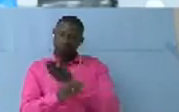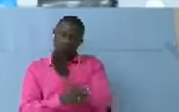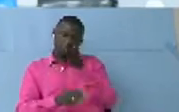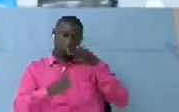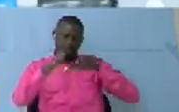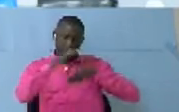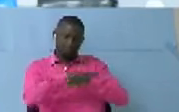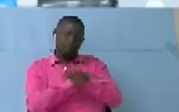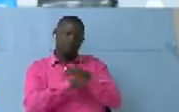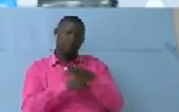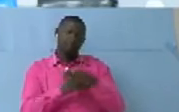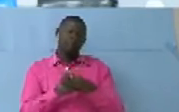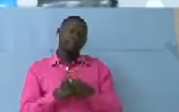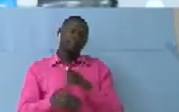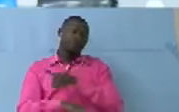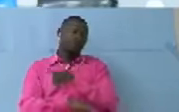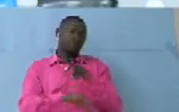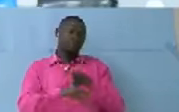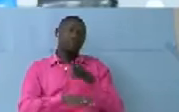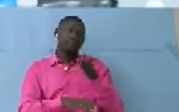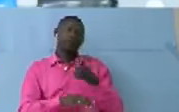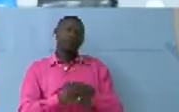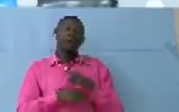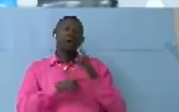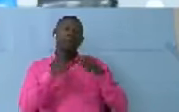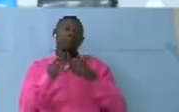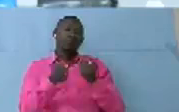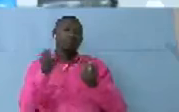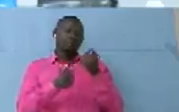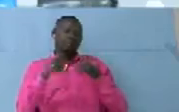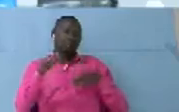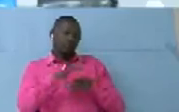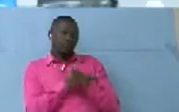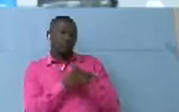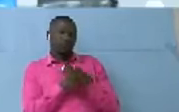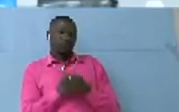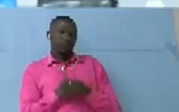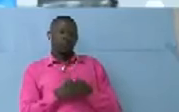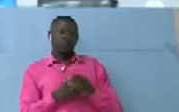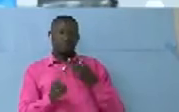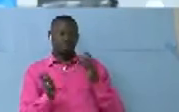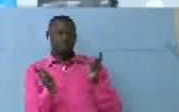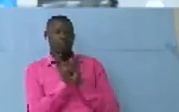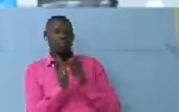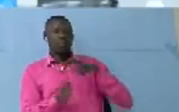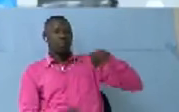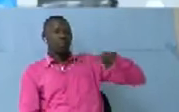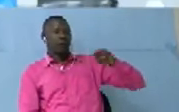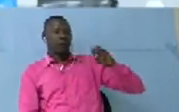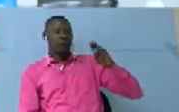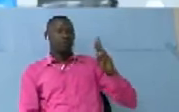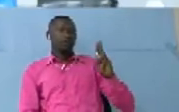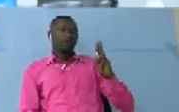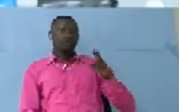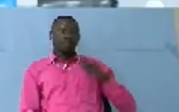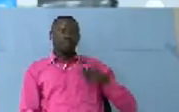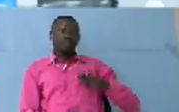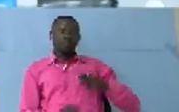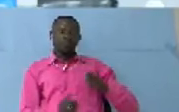in. Abu motor dunta. After the vehicles went in, Matara Parade Bunta. The paras had secured all the